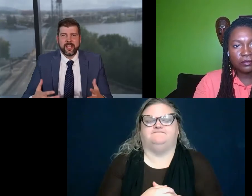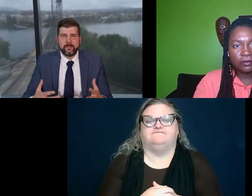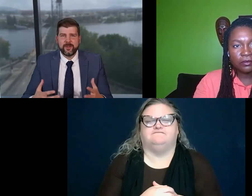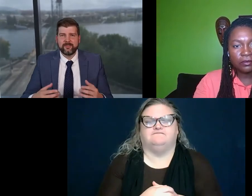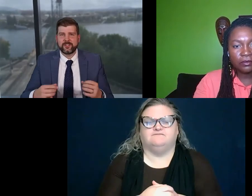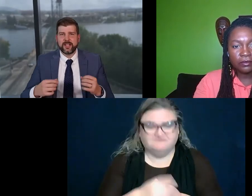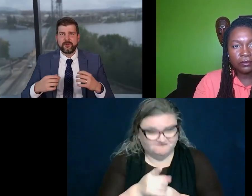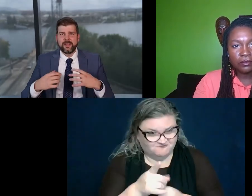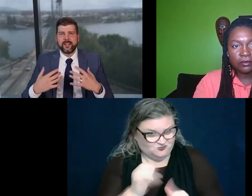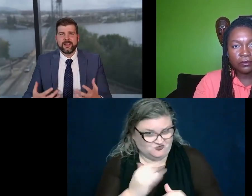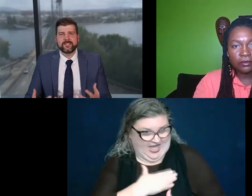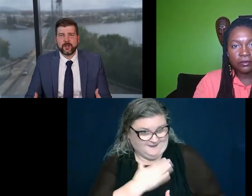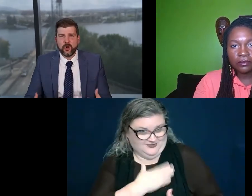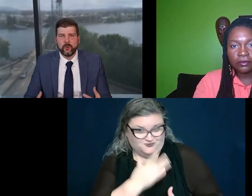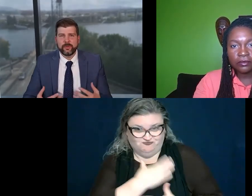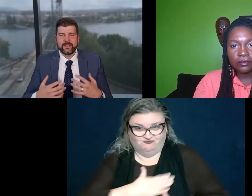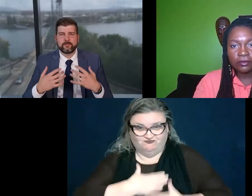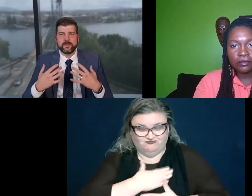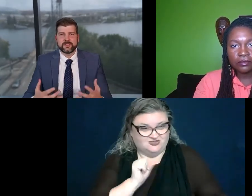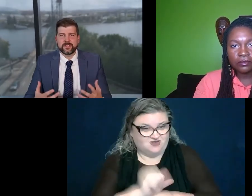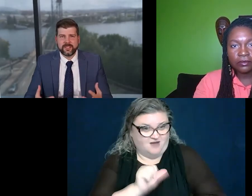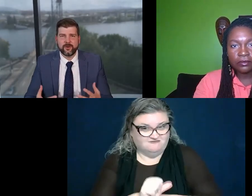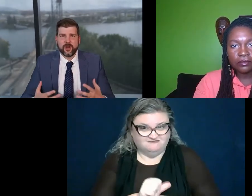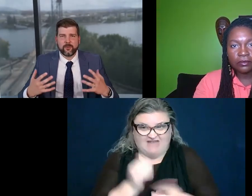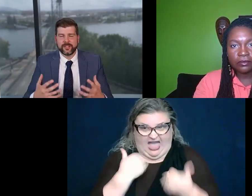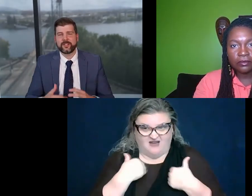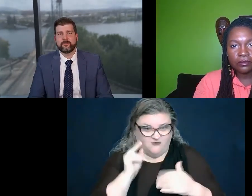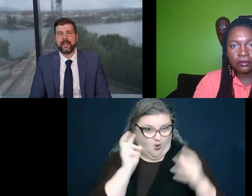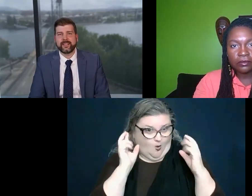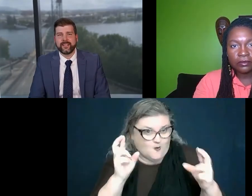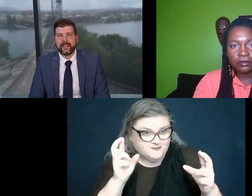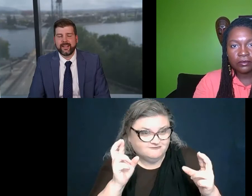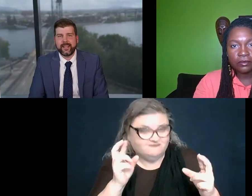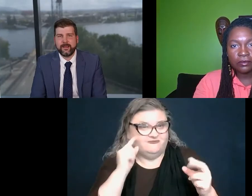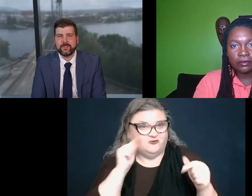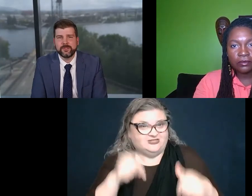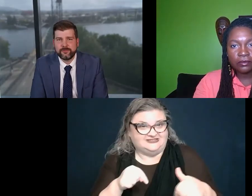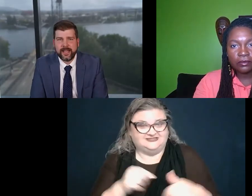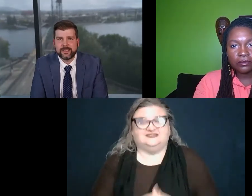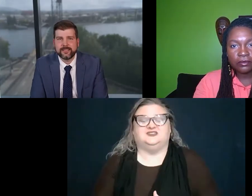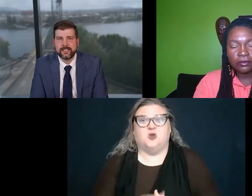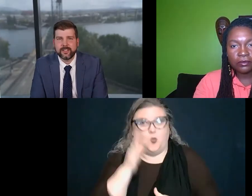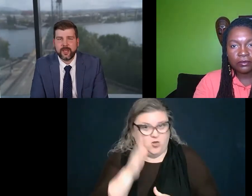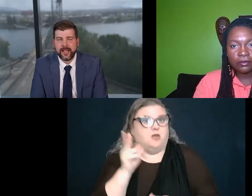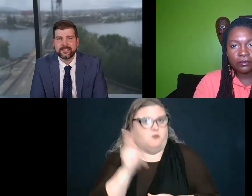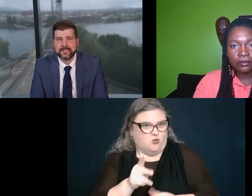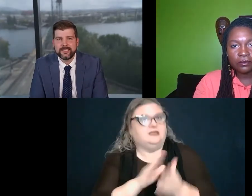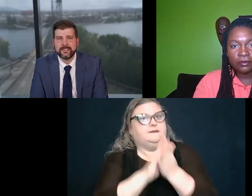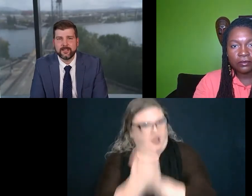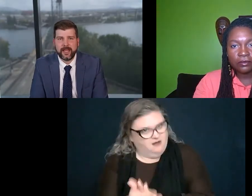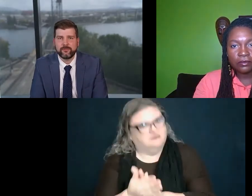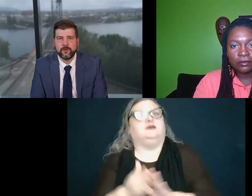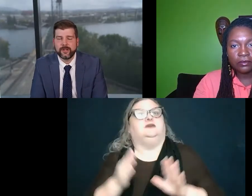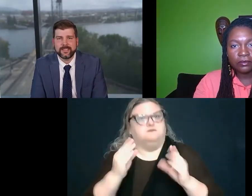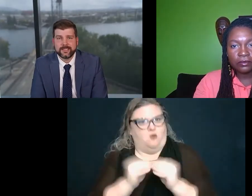Are you still happy you have the job? Is there hope? Are we gonna come back? And I absolutely emphatically, like, I see